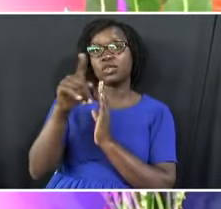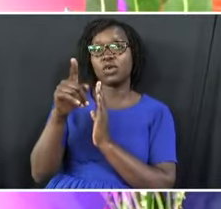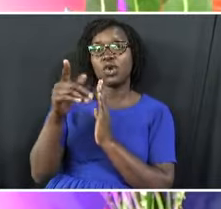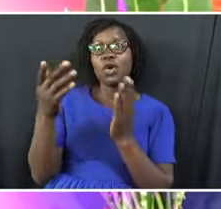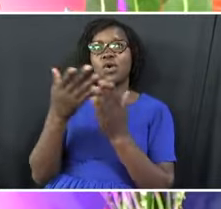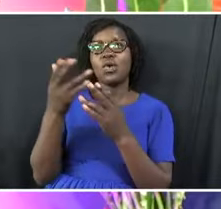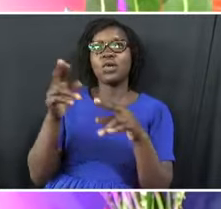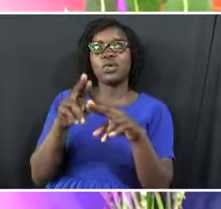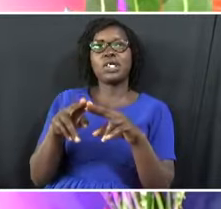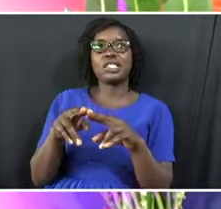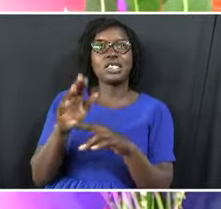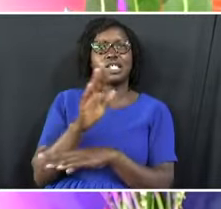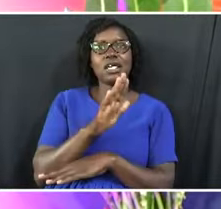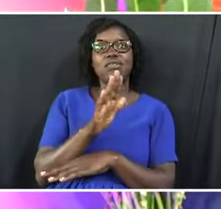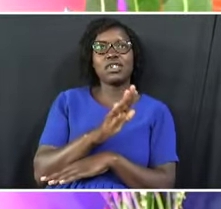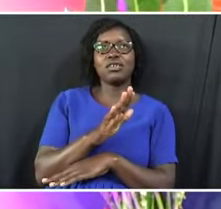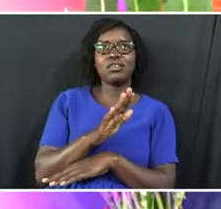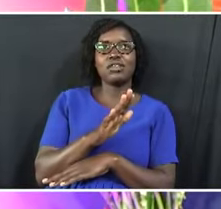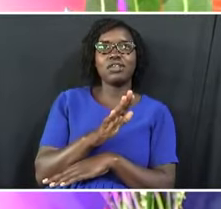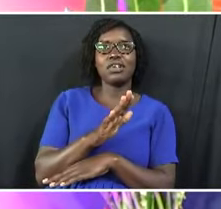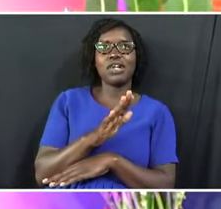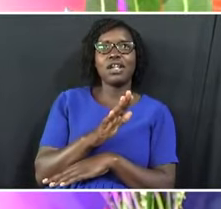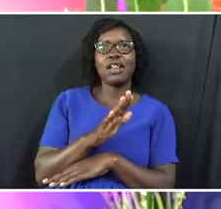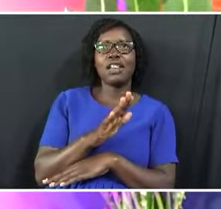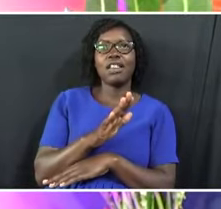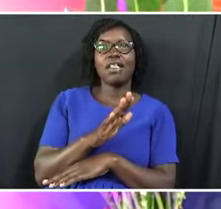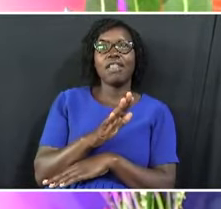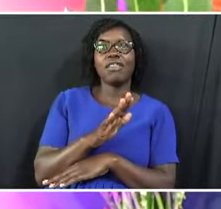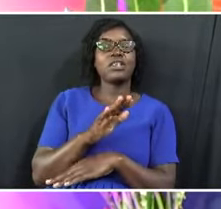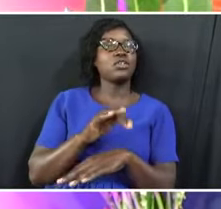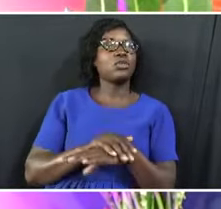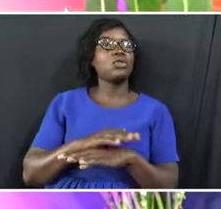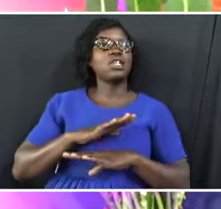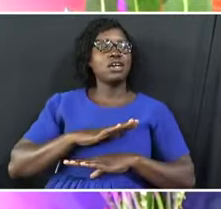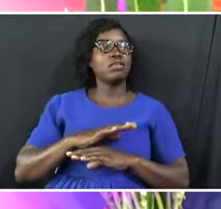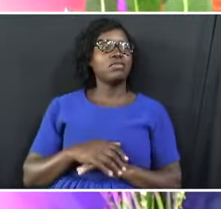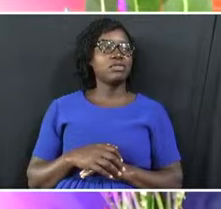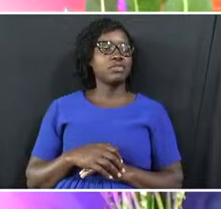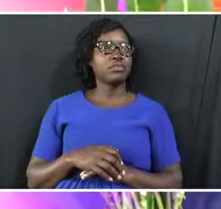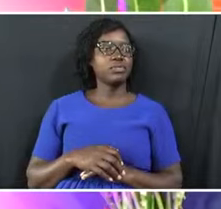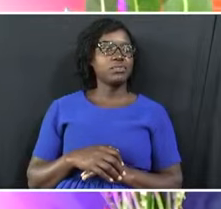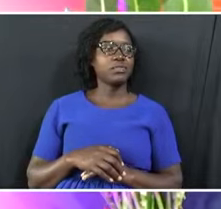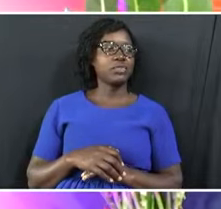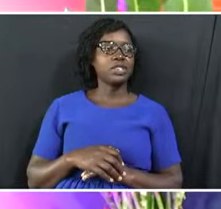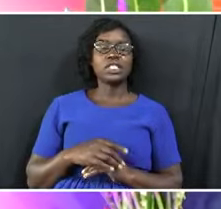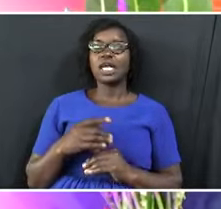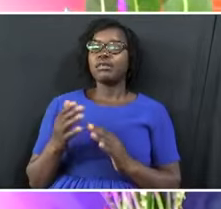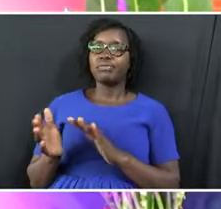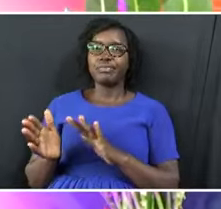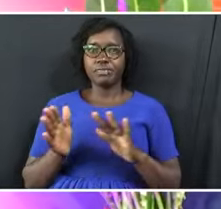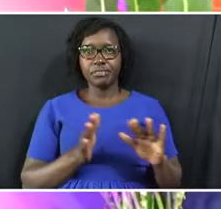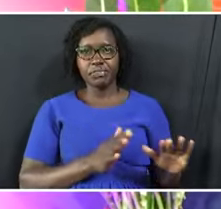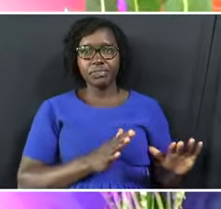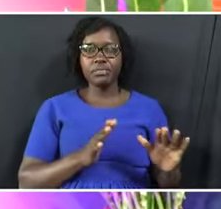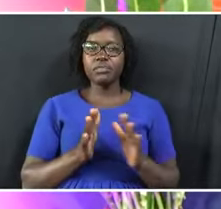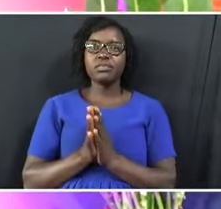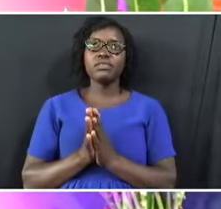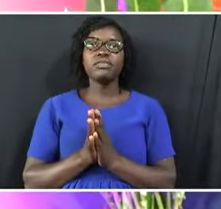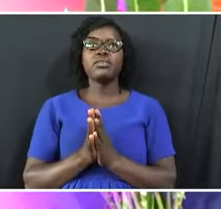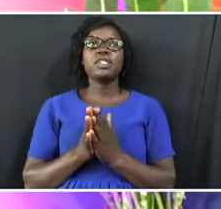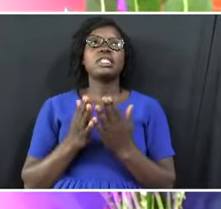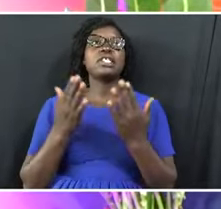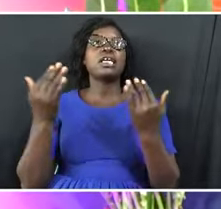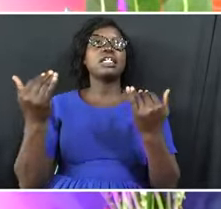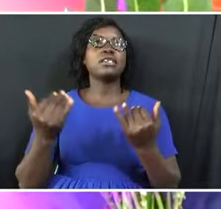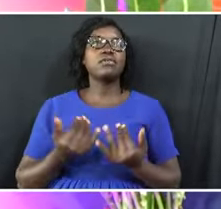be seated in the afternoon. And I think that is being good enough. So having said that, I want to invite you